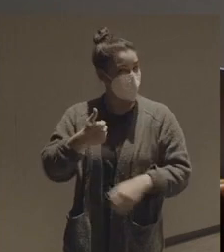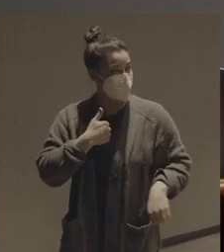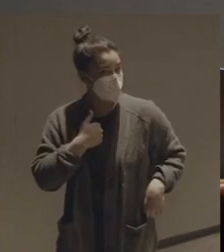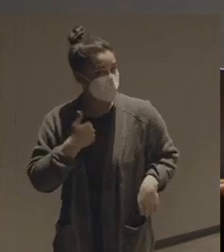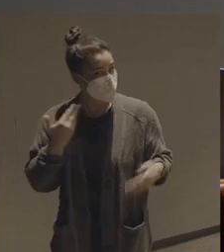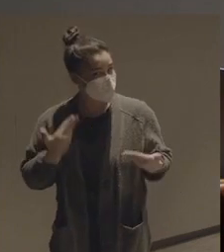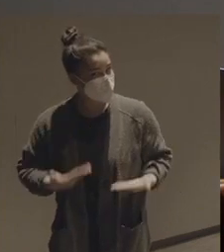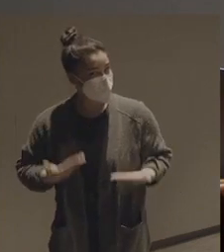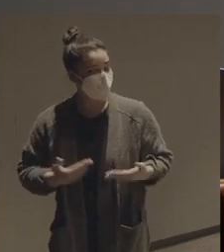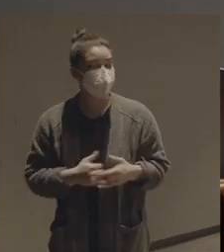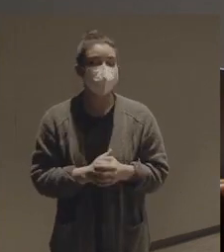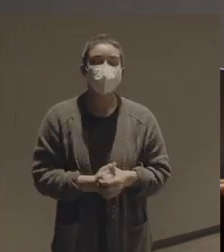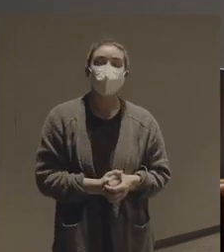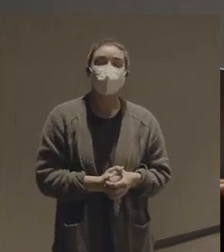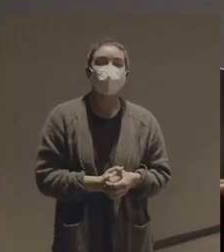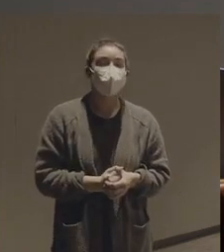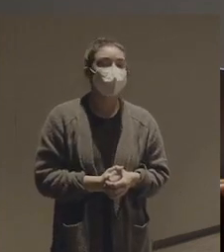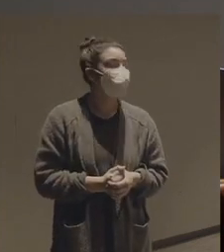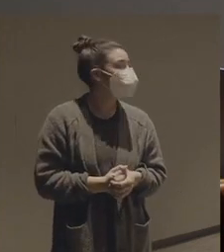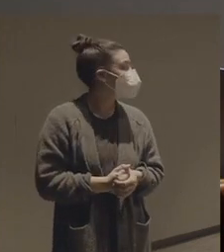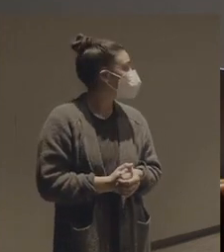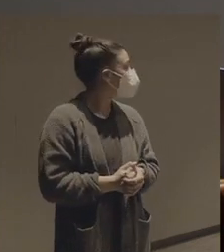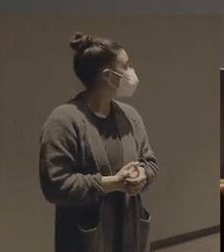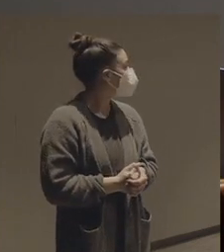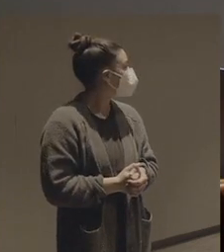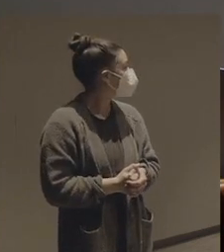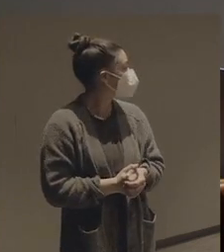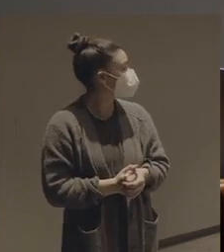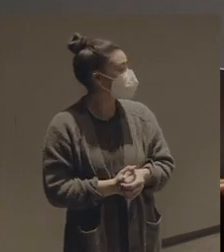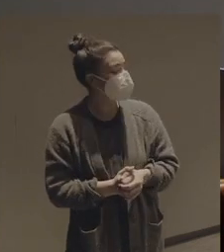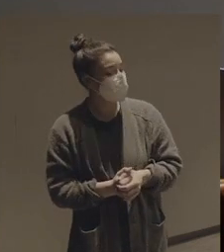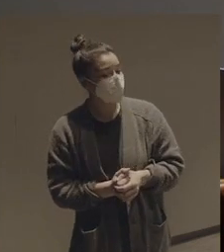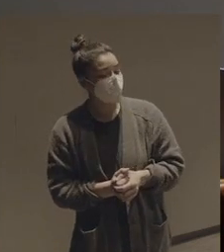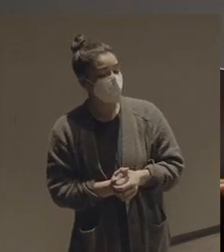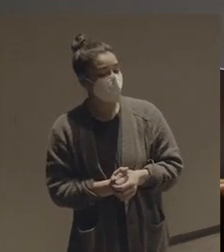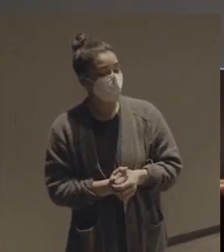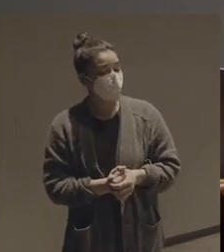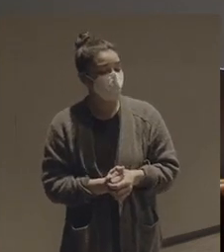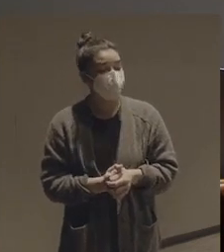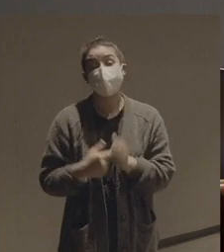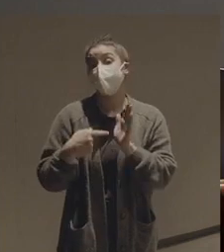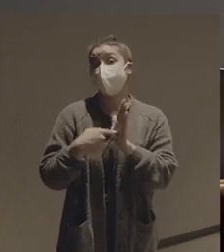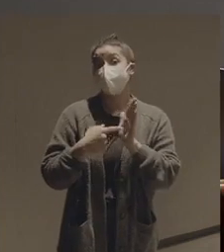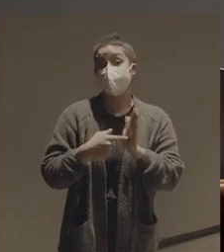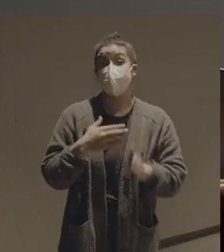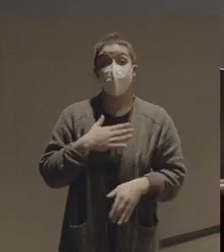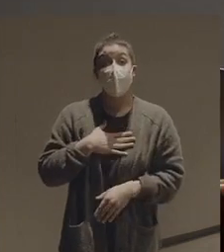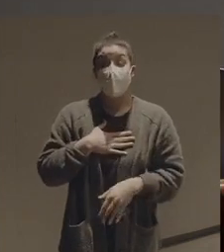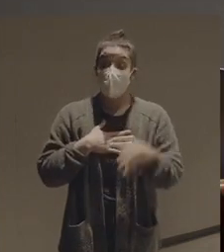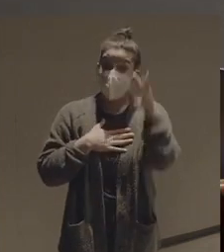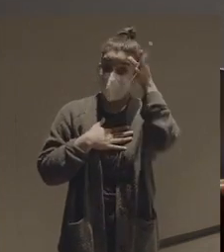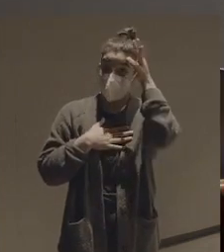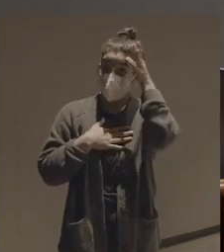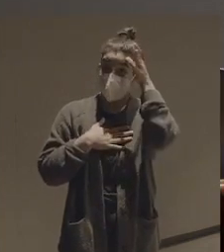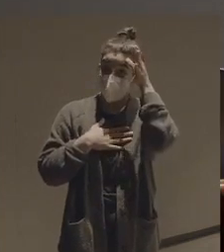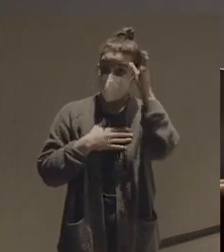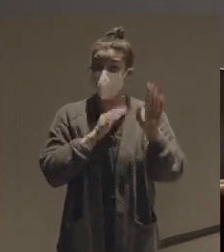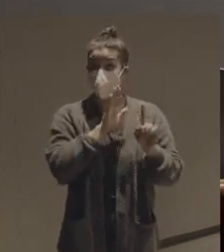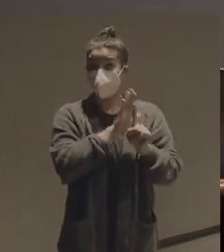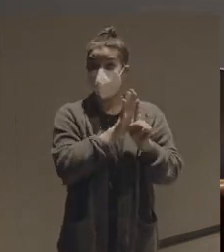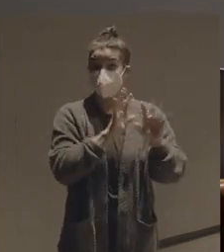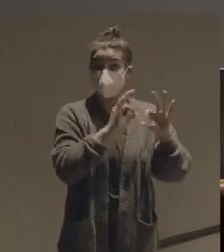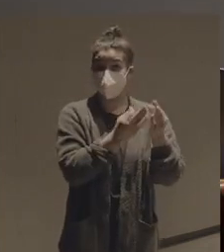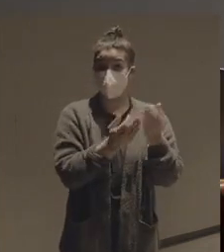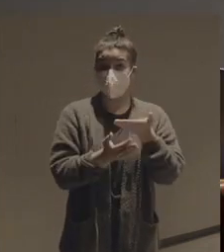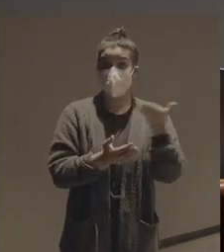And, you know, as an example, my family, the patriarchs on my father's side and my great-grandfather, one came to work for Cecil B.